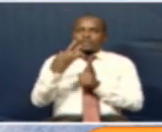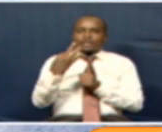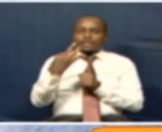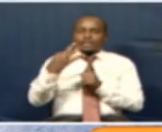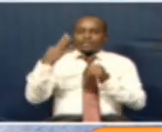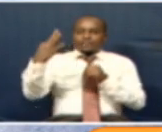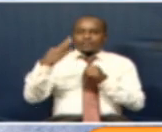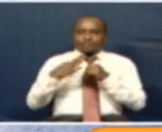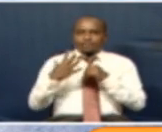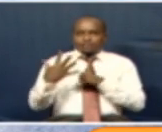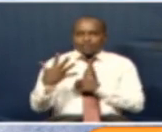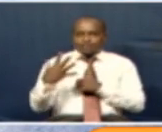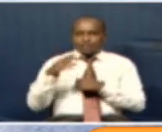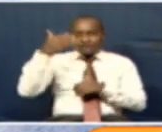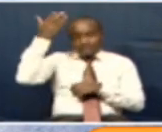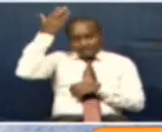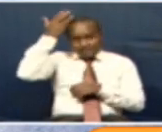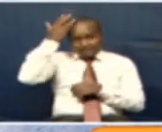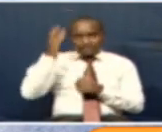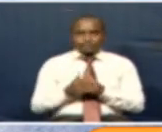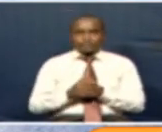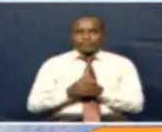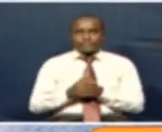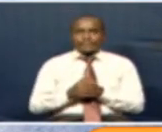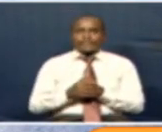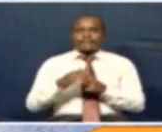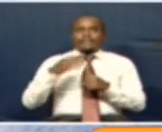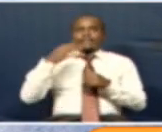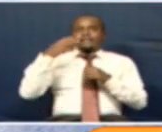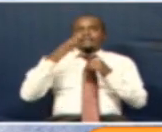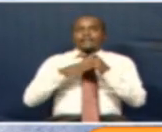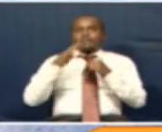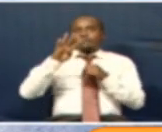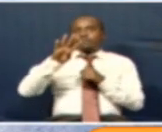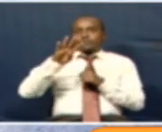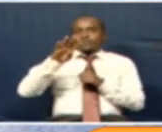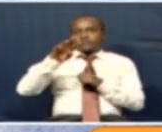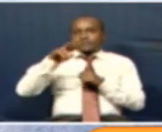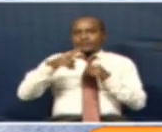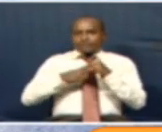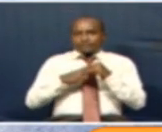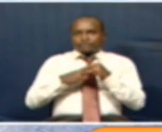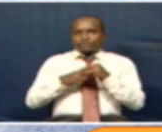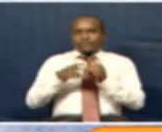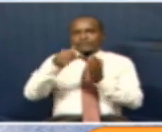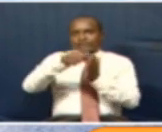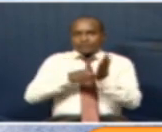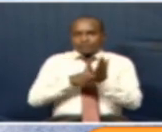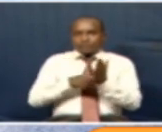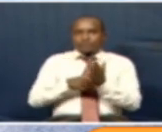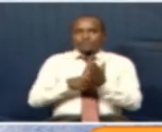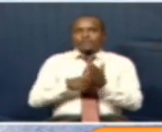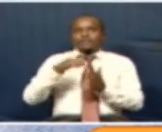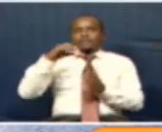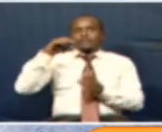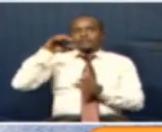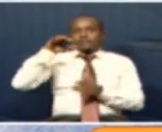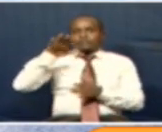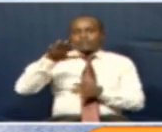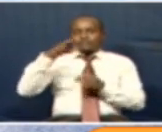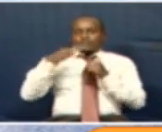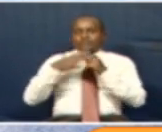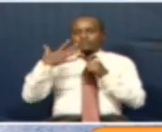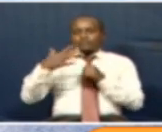11,335 registered nurses, 947 general surgeons, 585 obstetrician